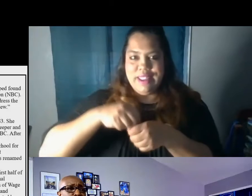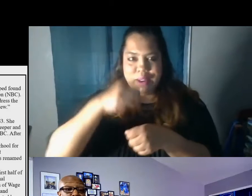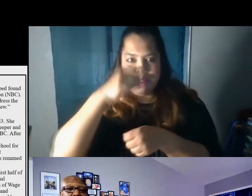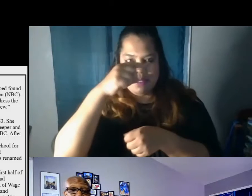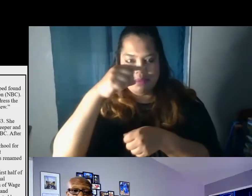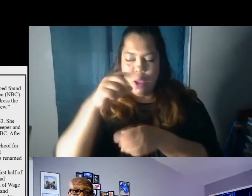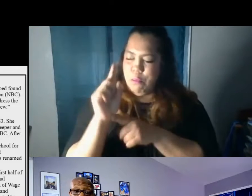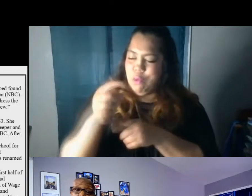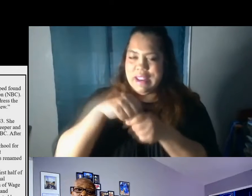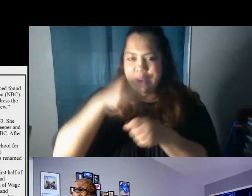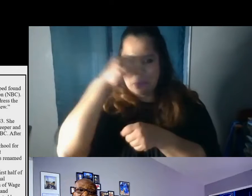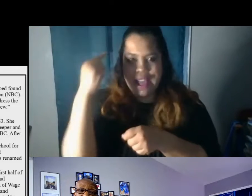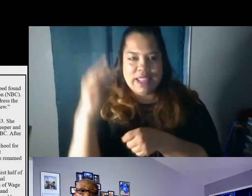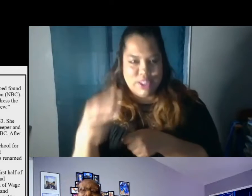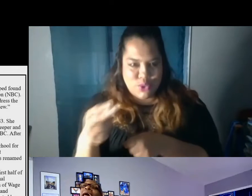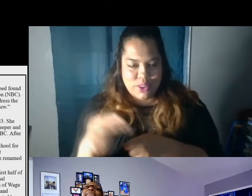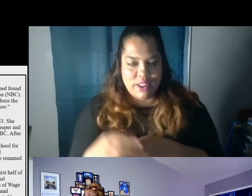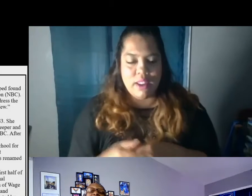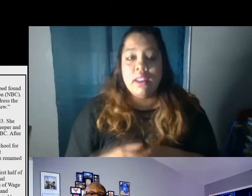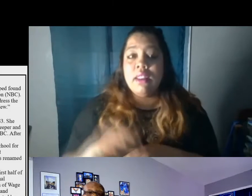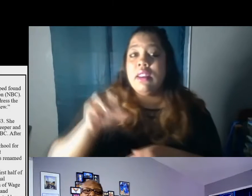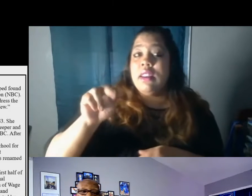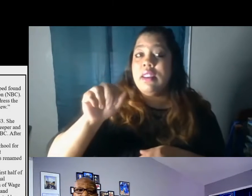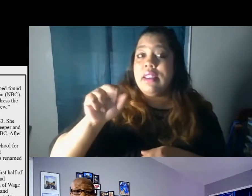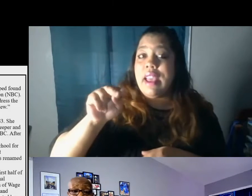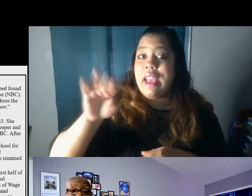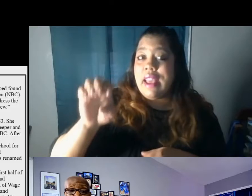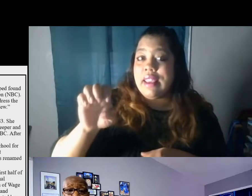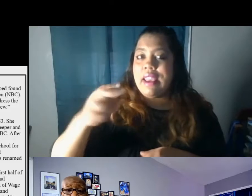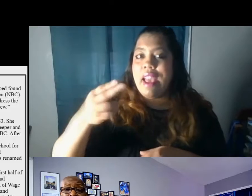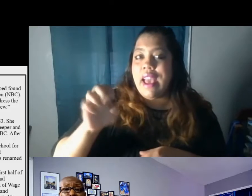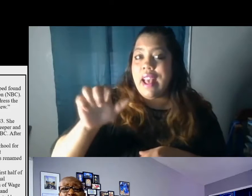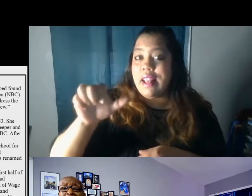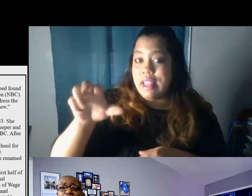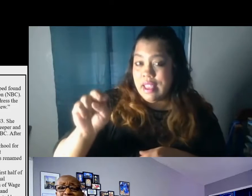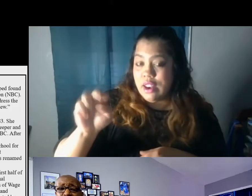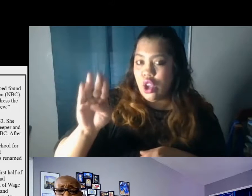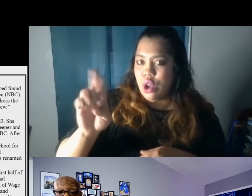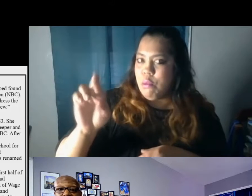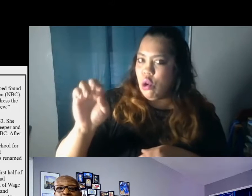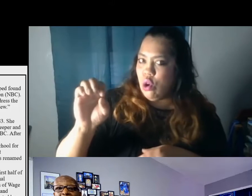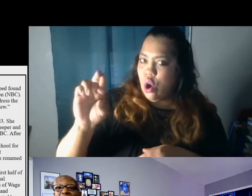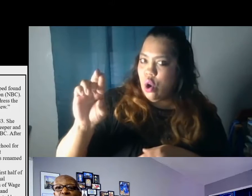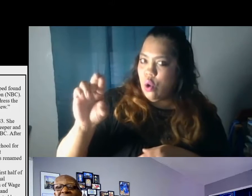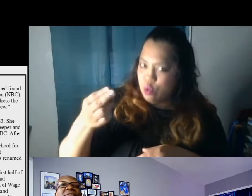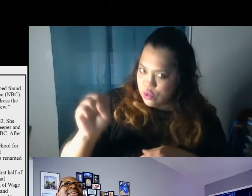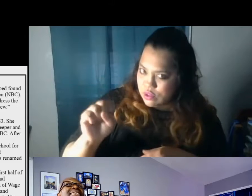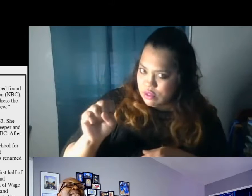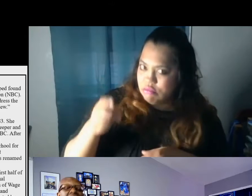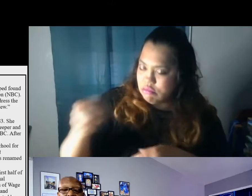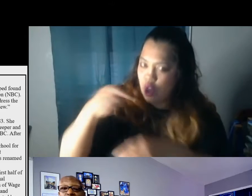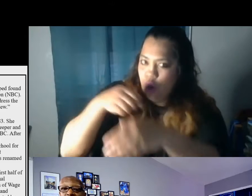Orange, Virginia on May 2nd, 1879. And she made her transition